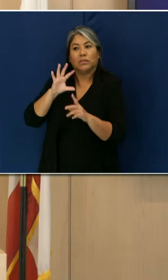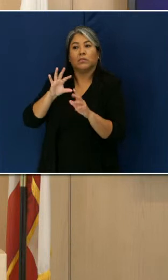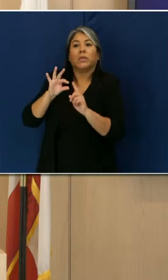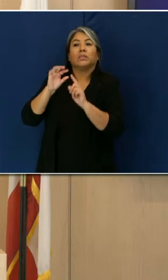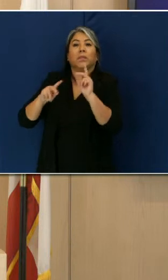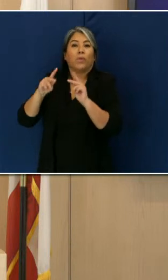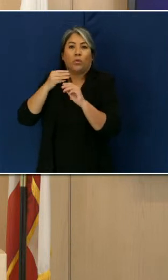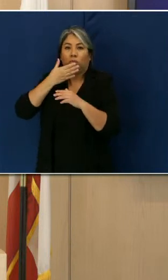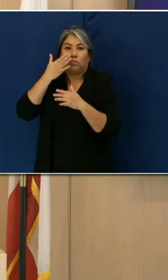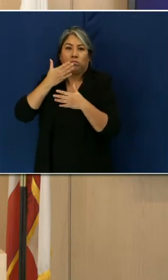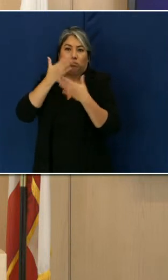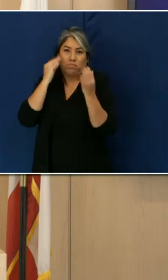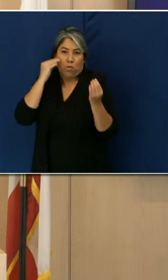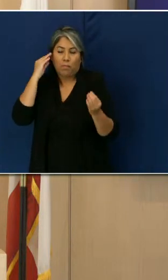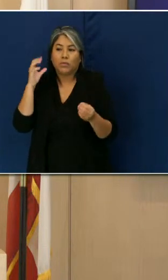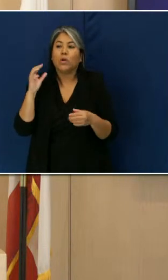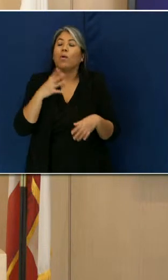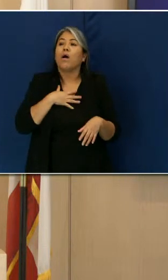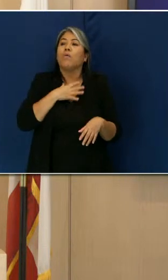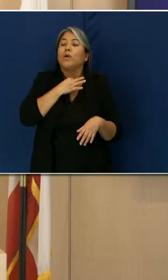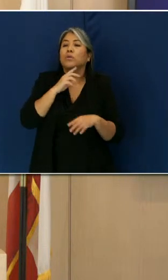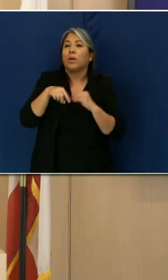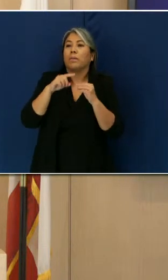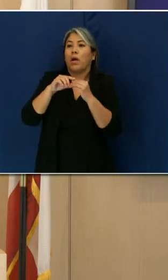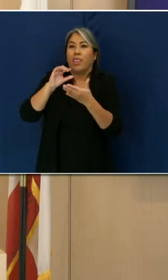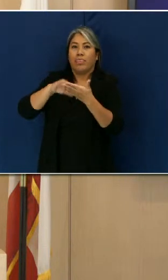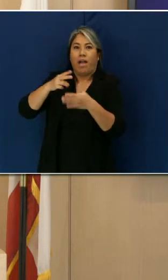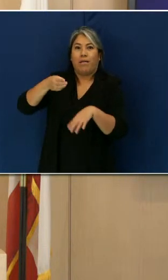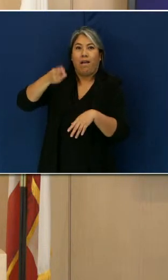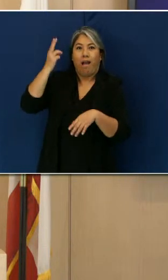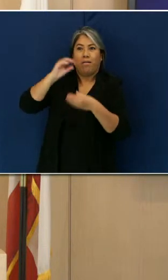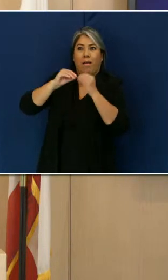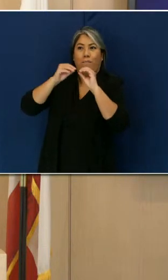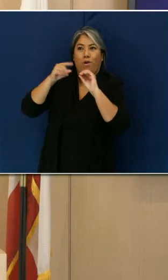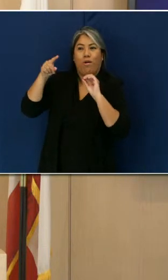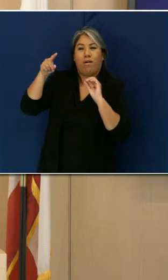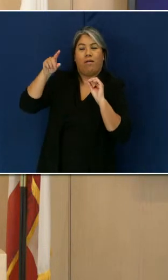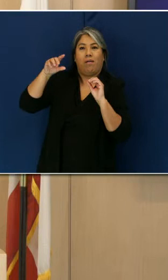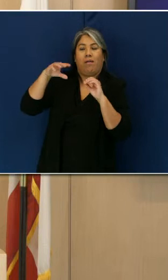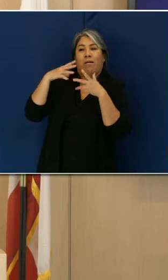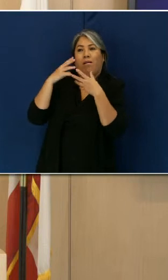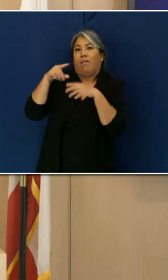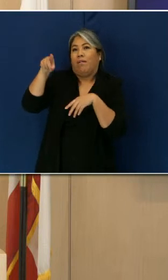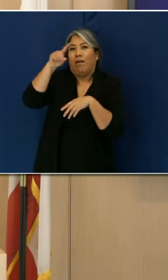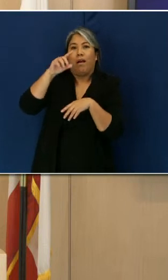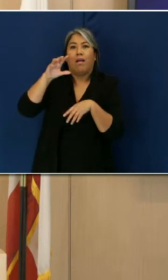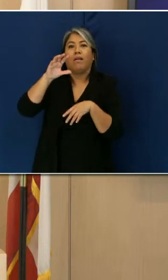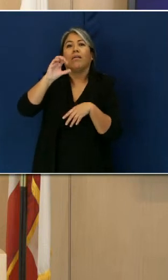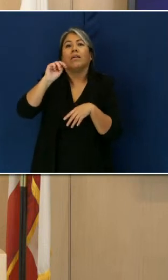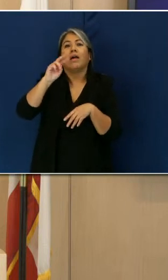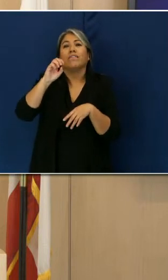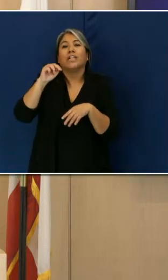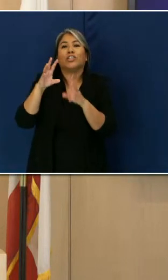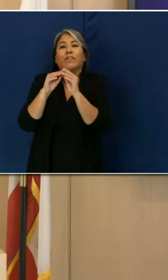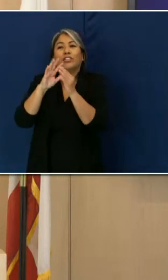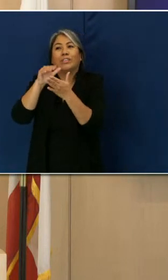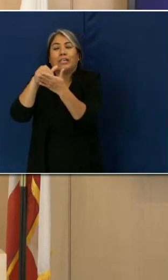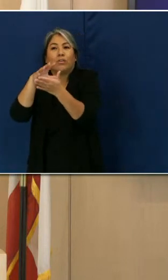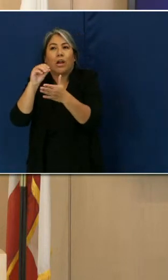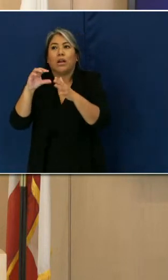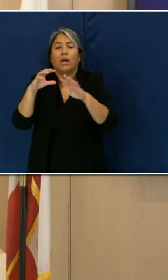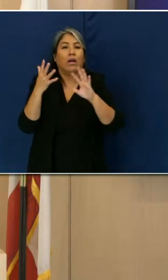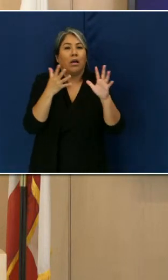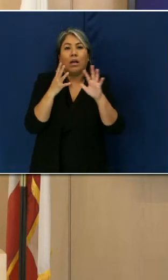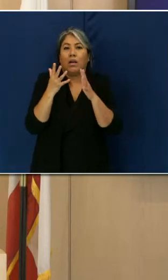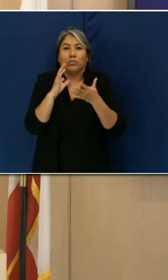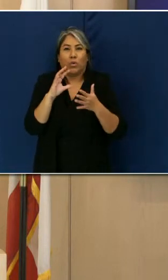homeless. I'm wondering, given the high number of cases at the convention center shelter and obviously across the larger community, where do things stand